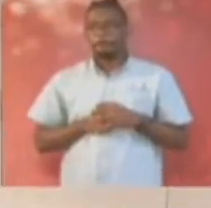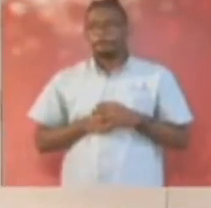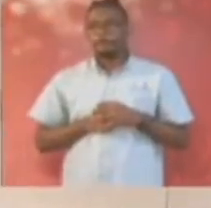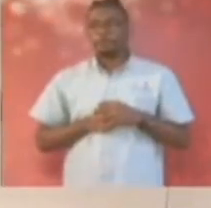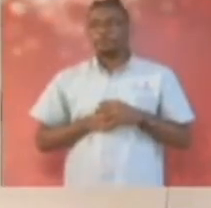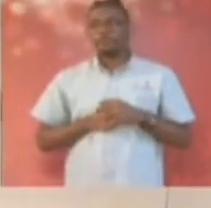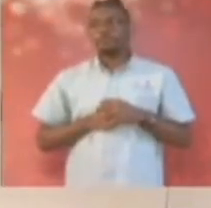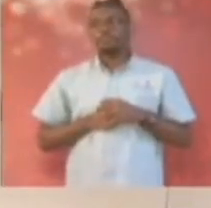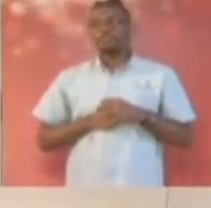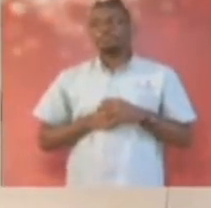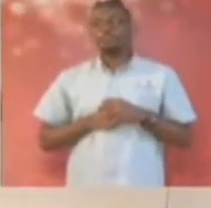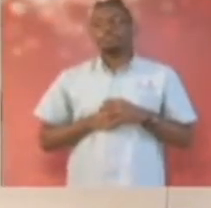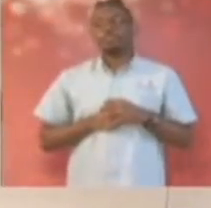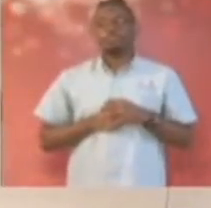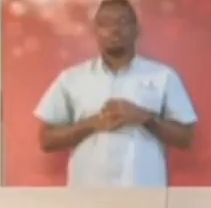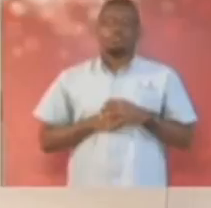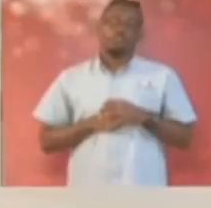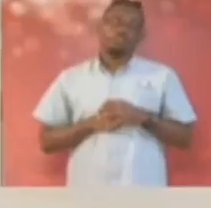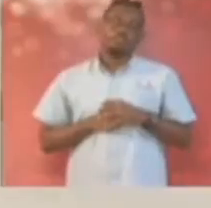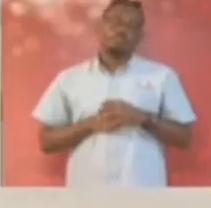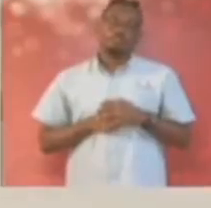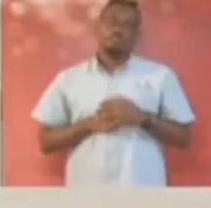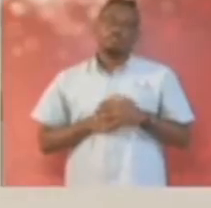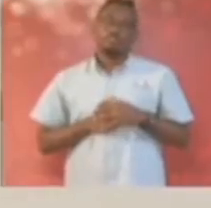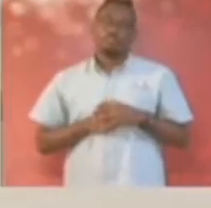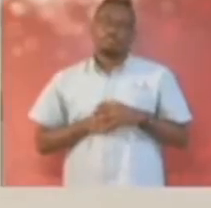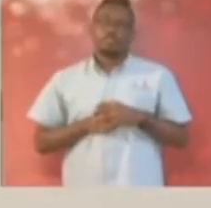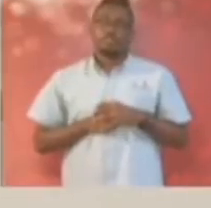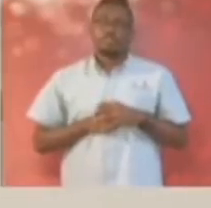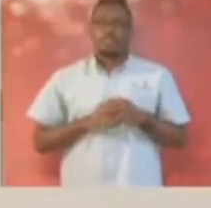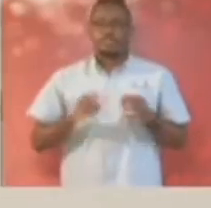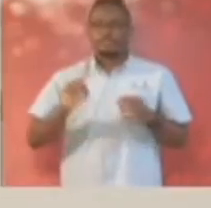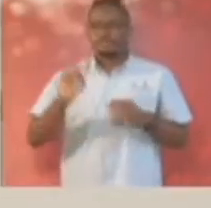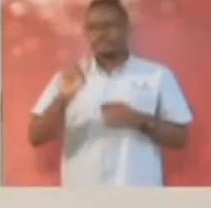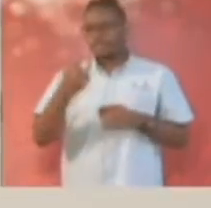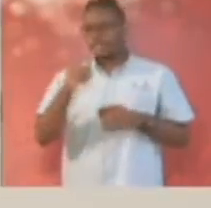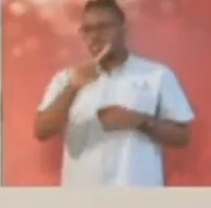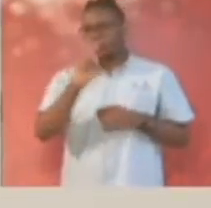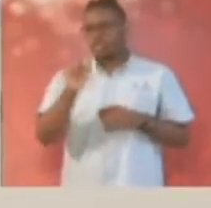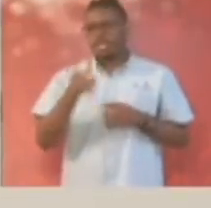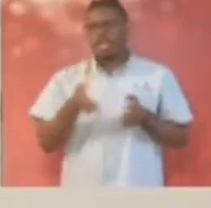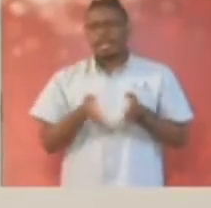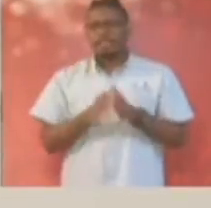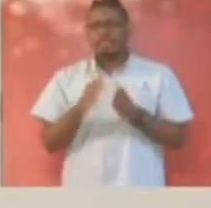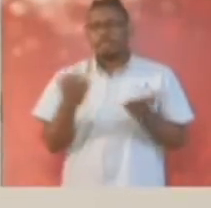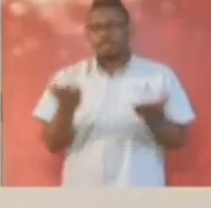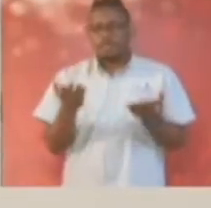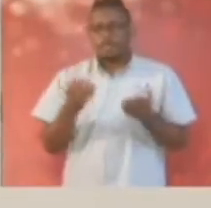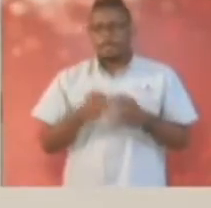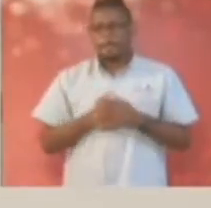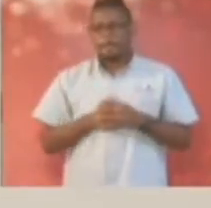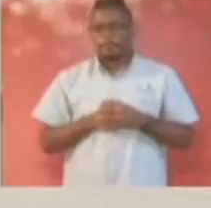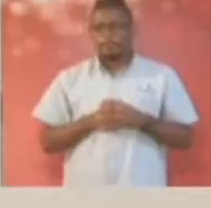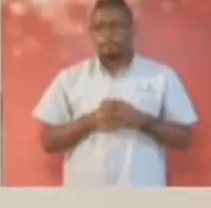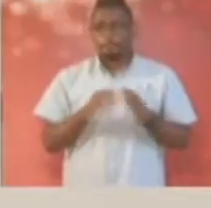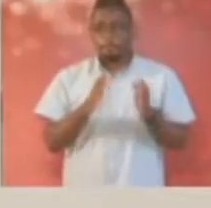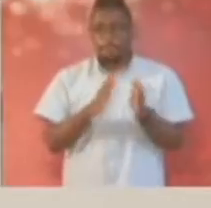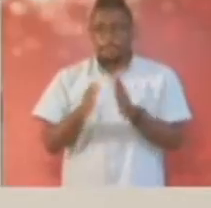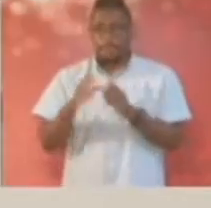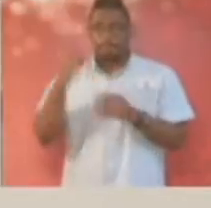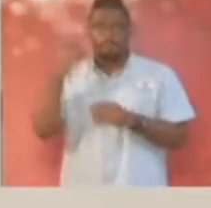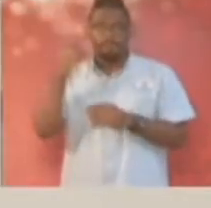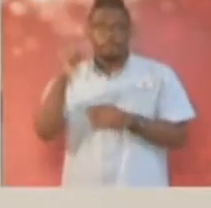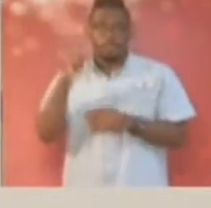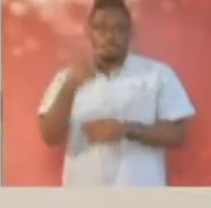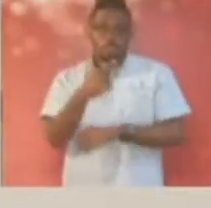Okay, thank you for the questions. With respect to the first question, the mechanisms for access to the vaccine,